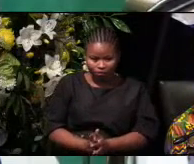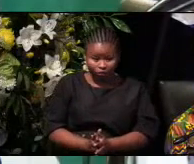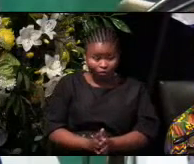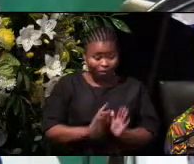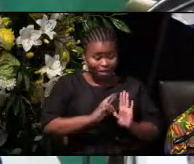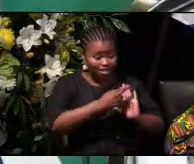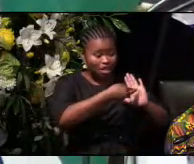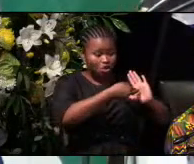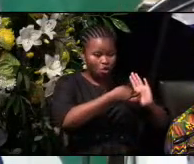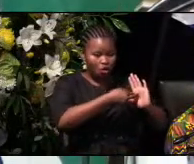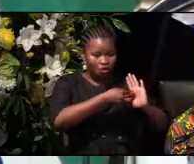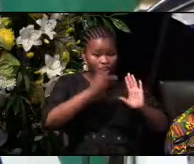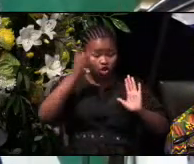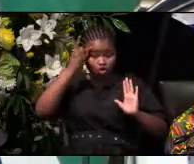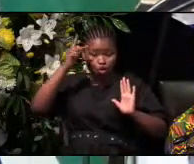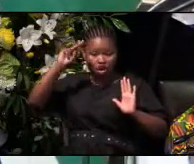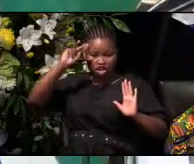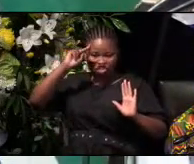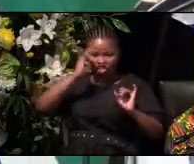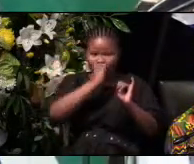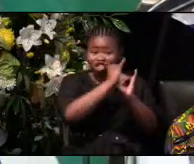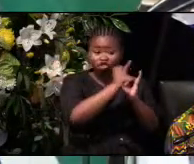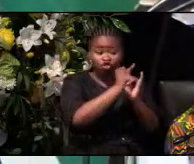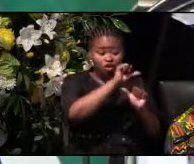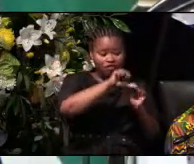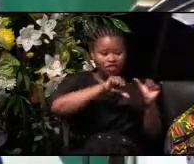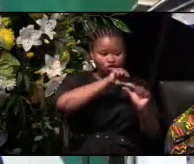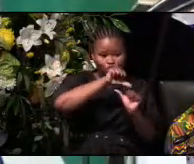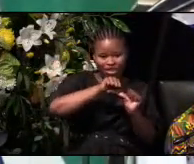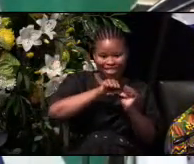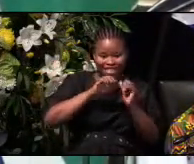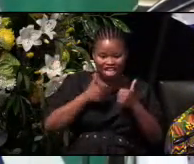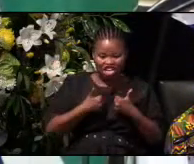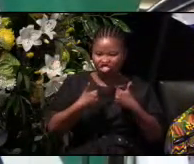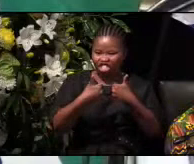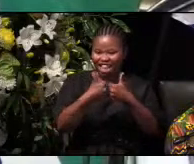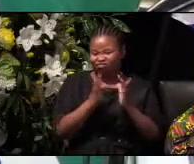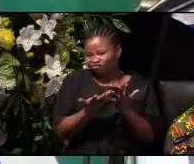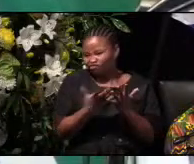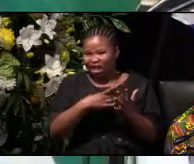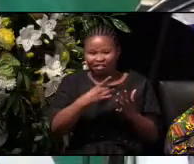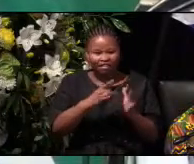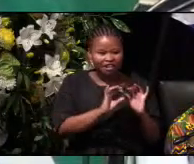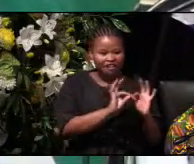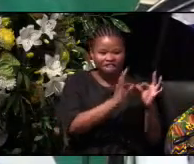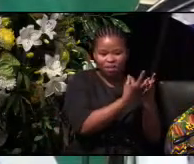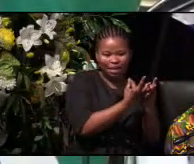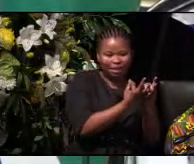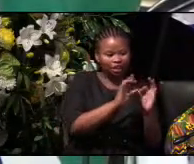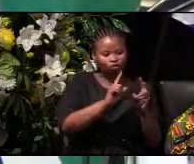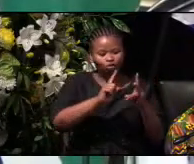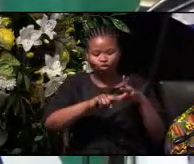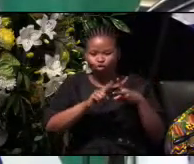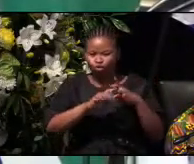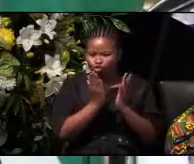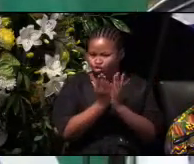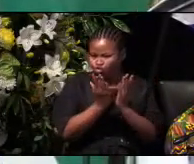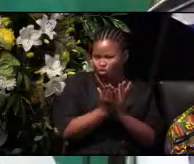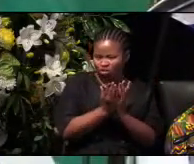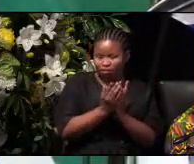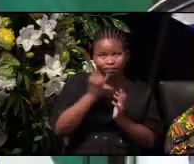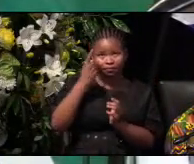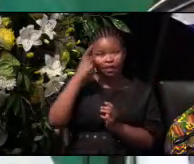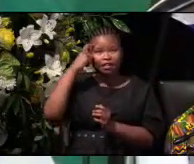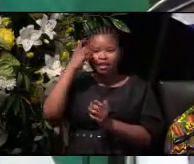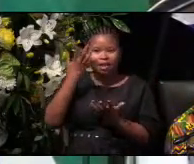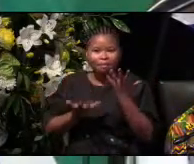so the role of knowledge institutions and socializing agents like family like schools imagine